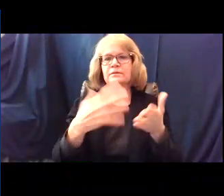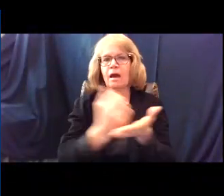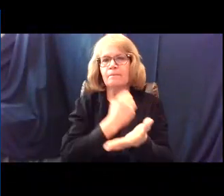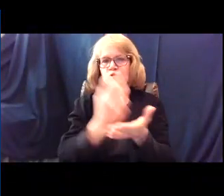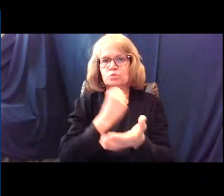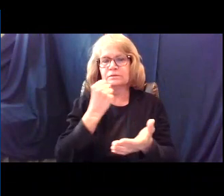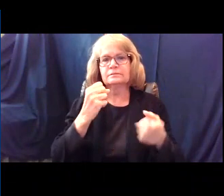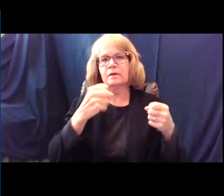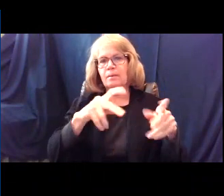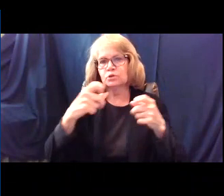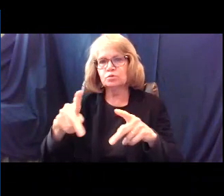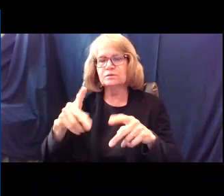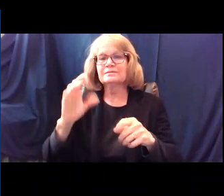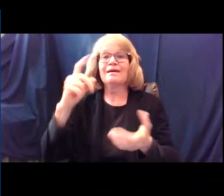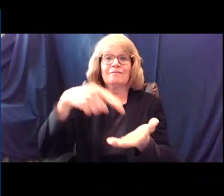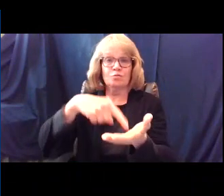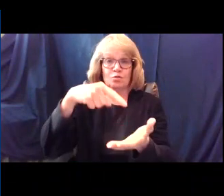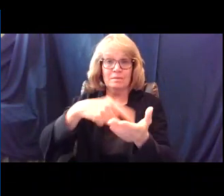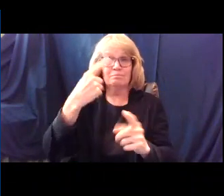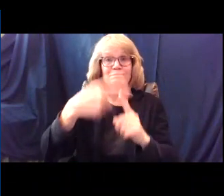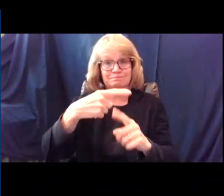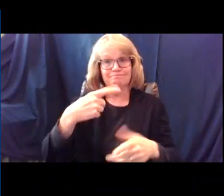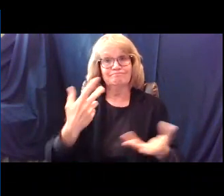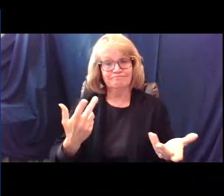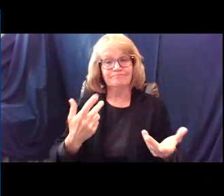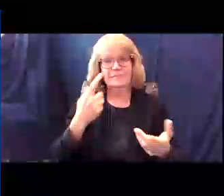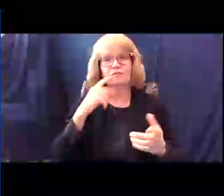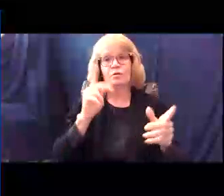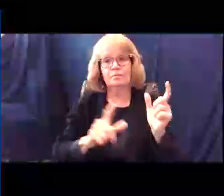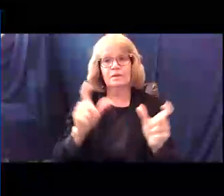of housing opportunities for individuals.